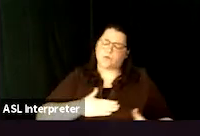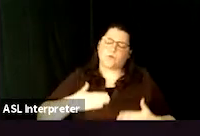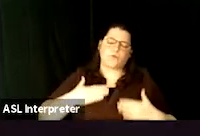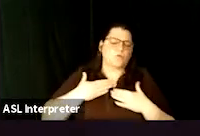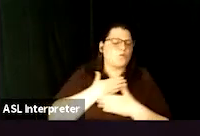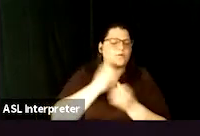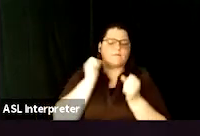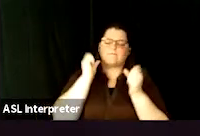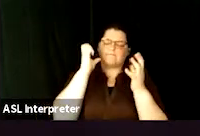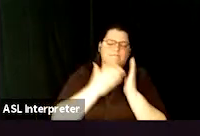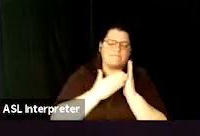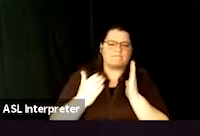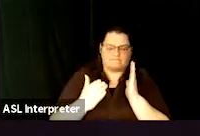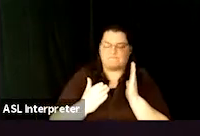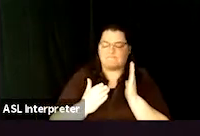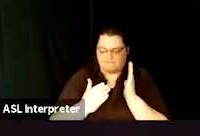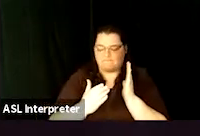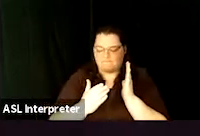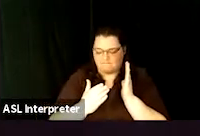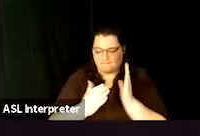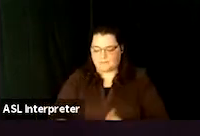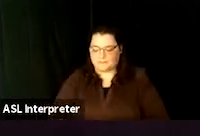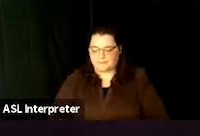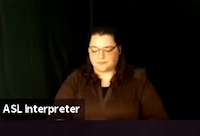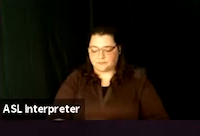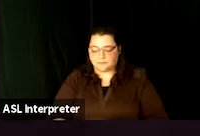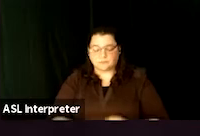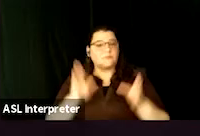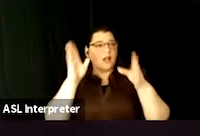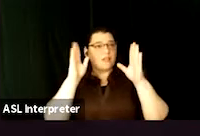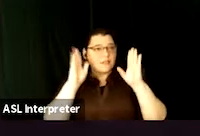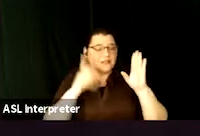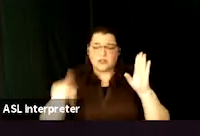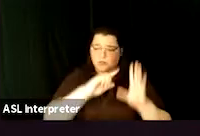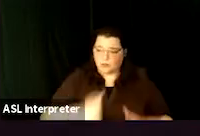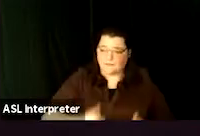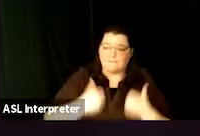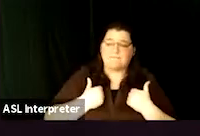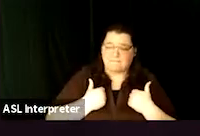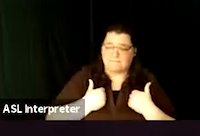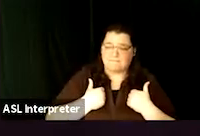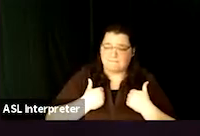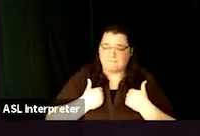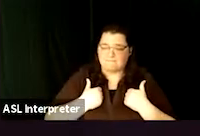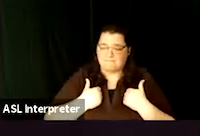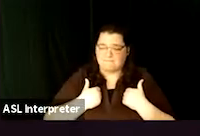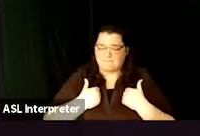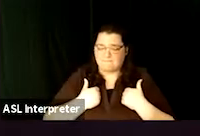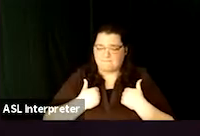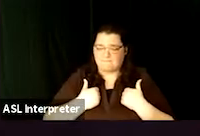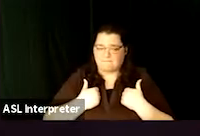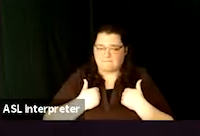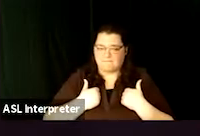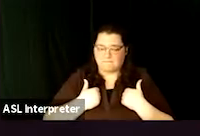Listen so that you may live. I will make with you an everlasting covenant, my steadfast, sure love for